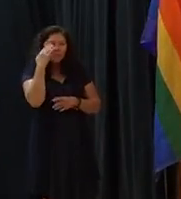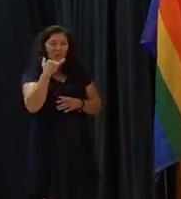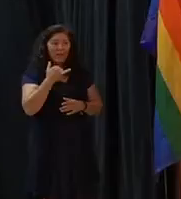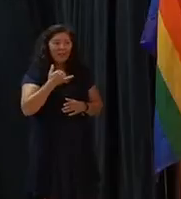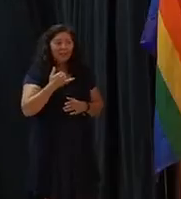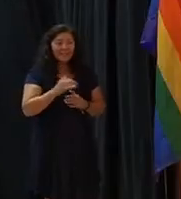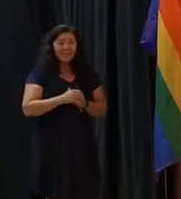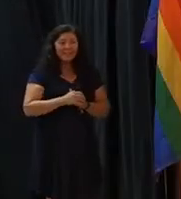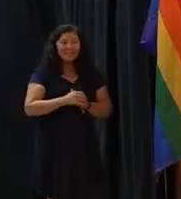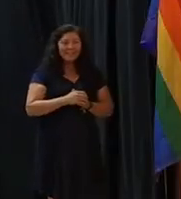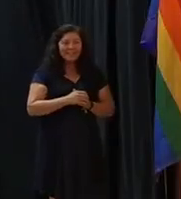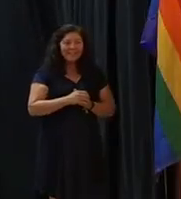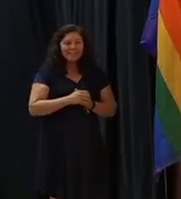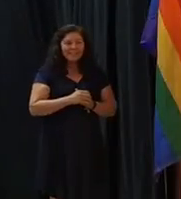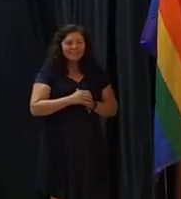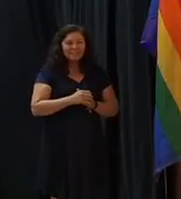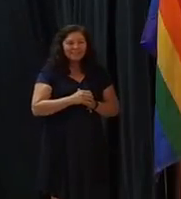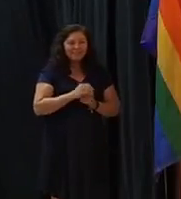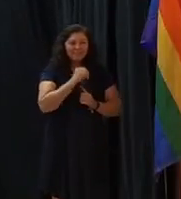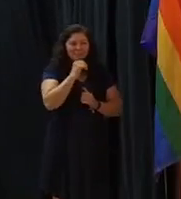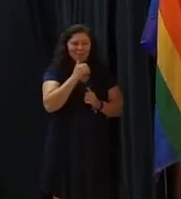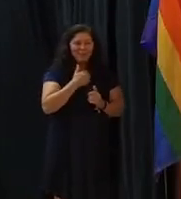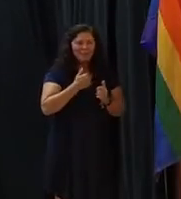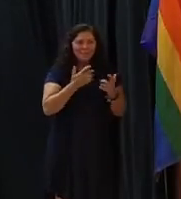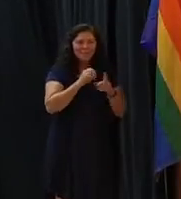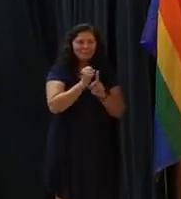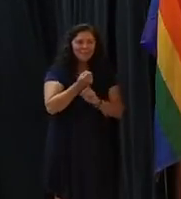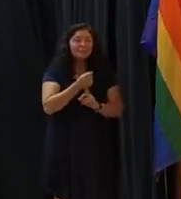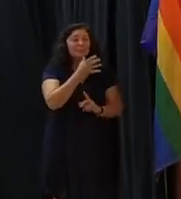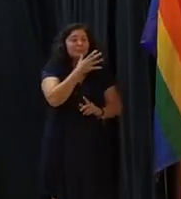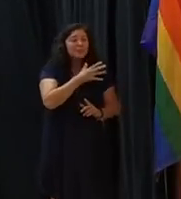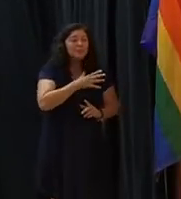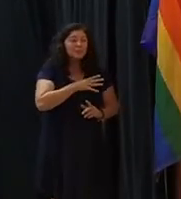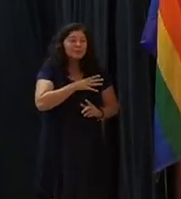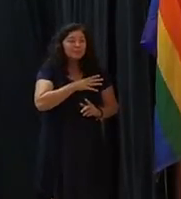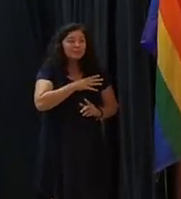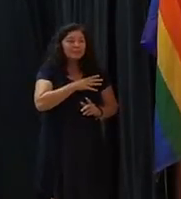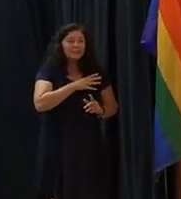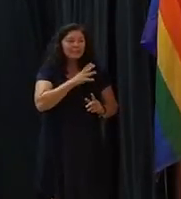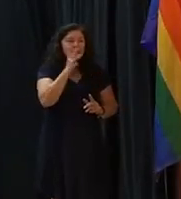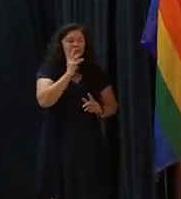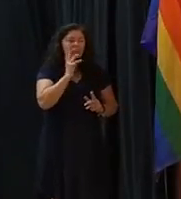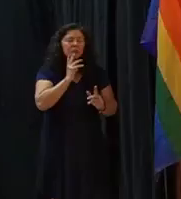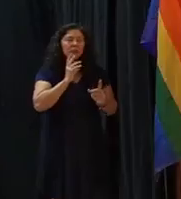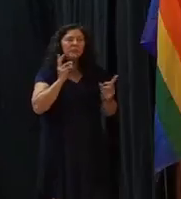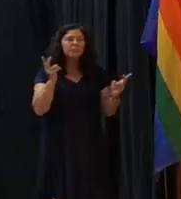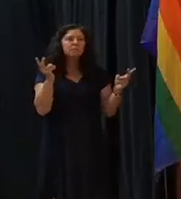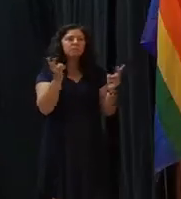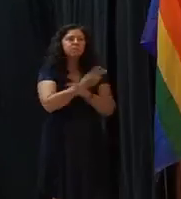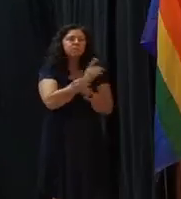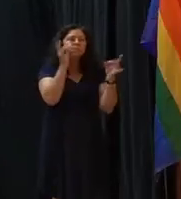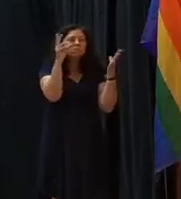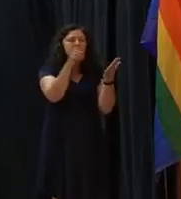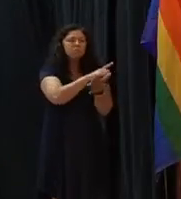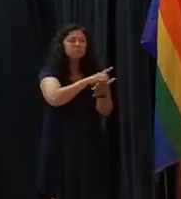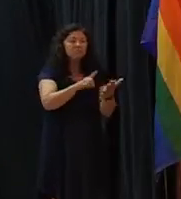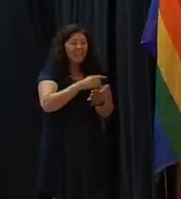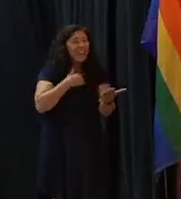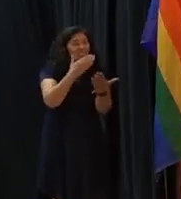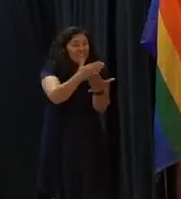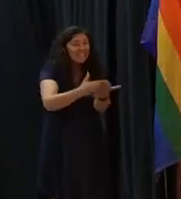hardly have a leader in these cases because women suffer much more discrimination. I make a list